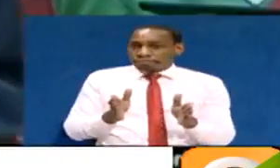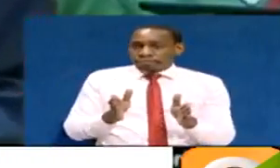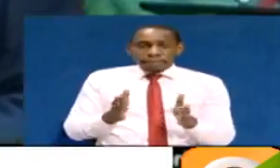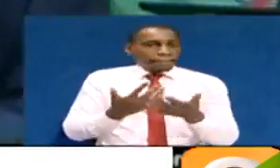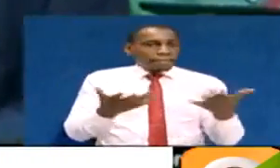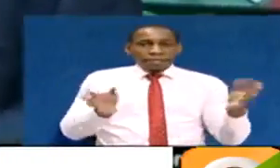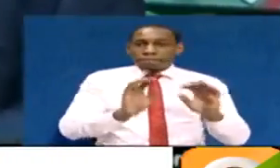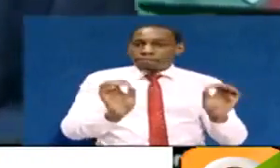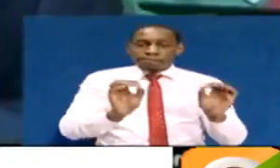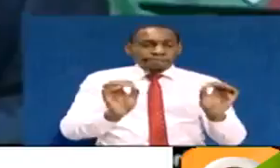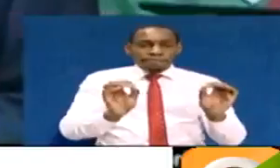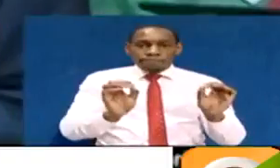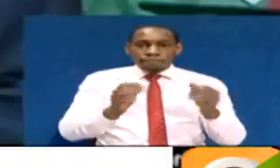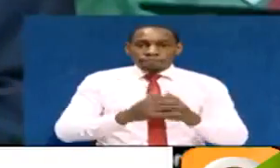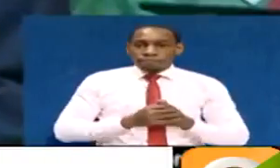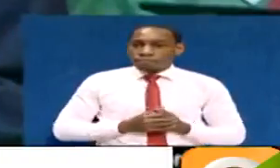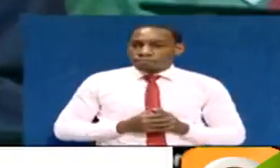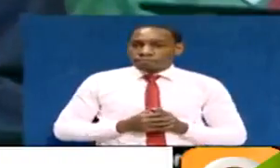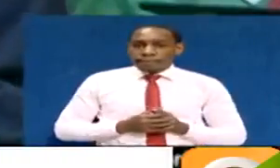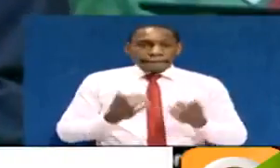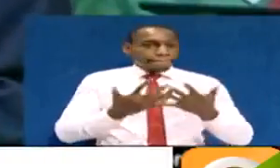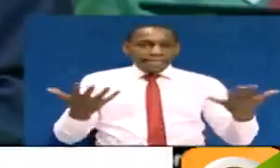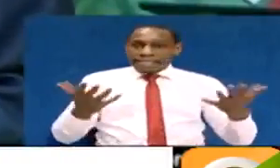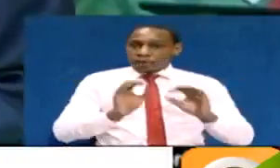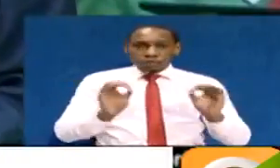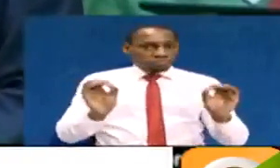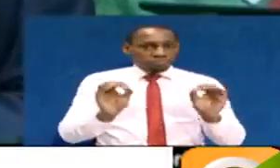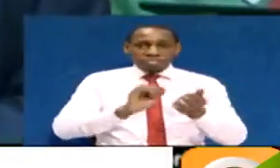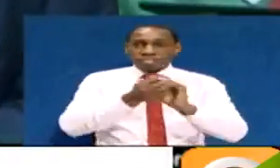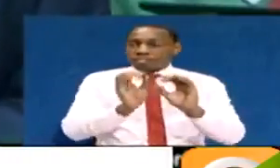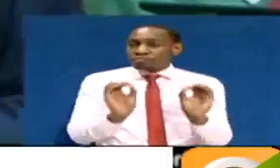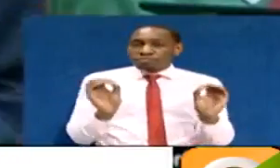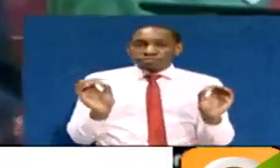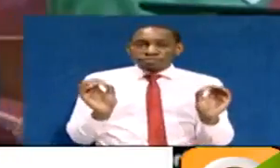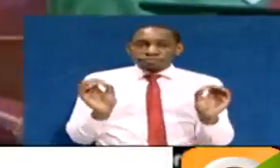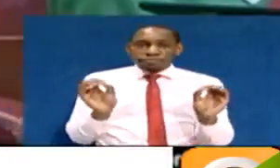material. These are not material. They don't change